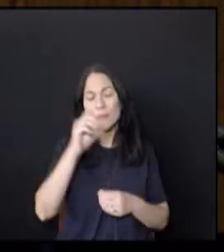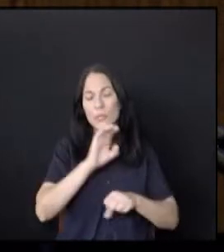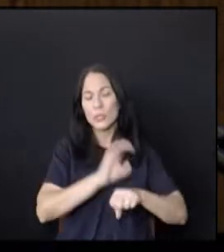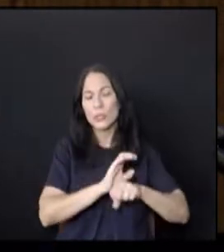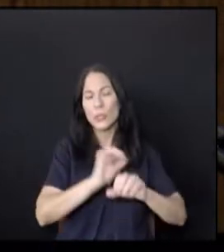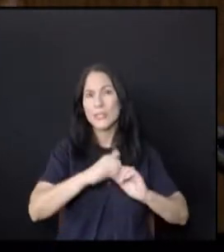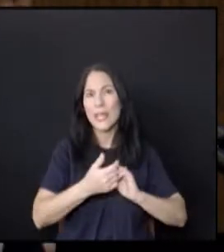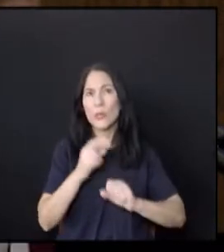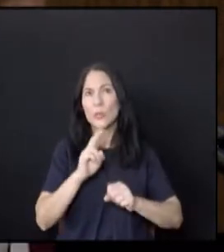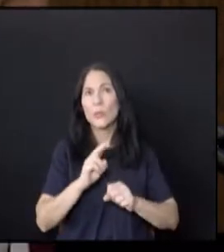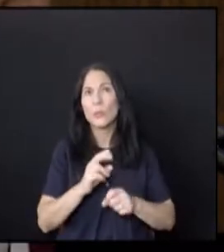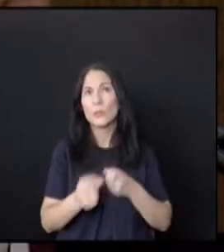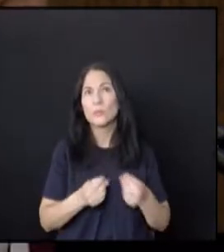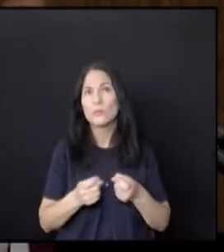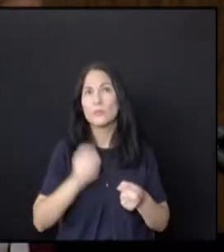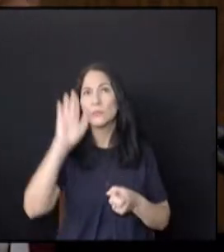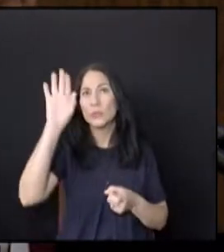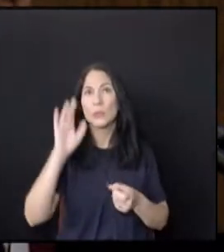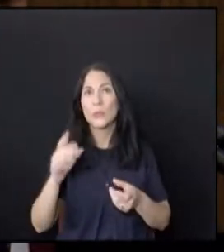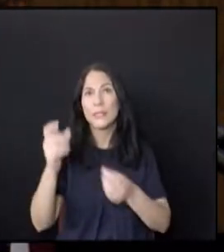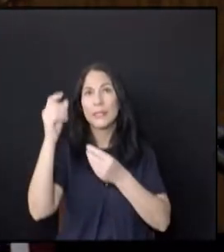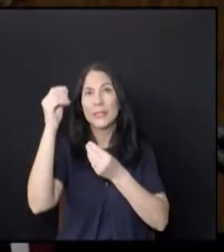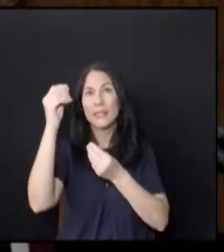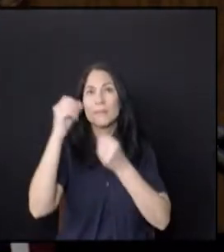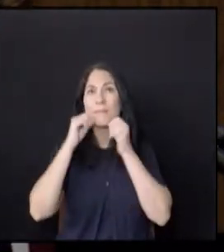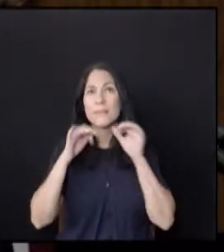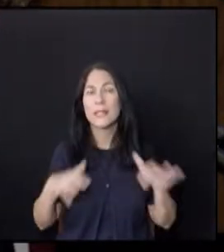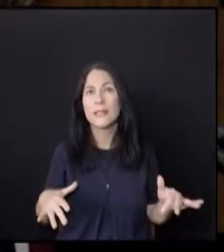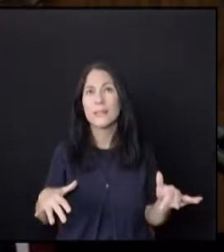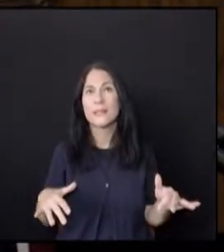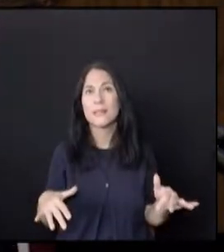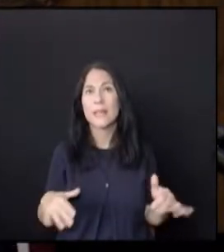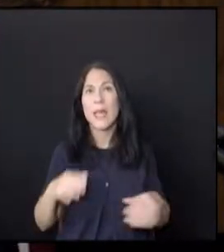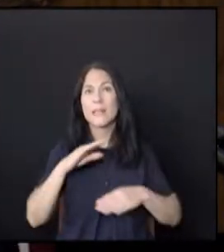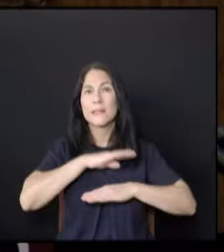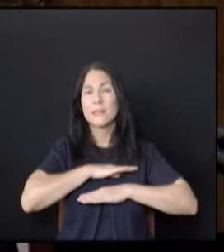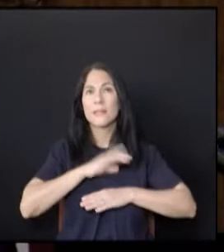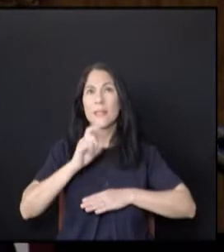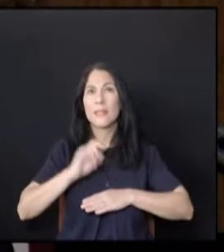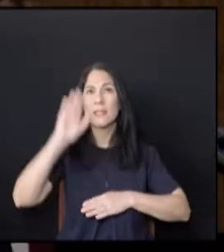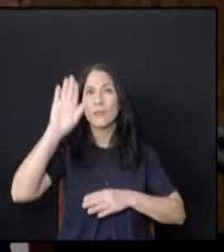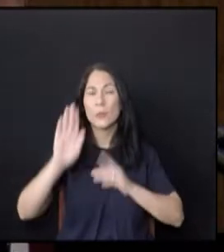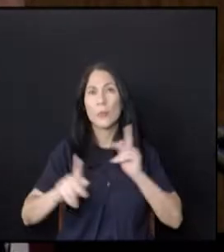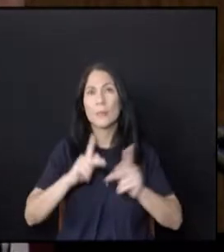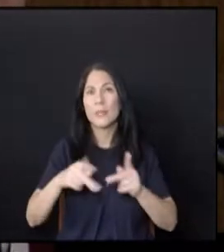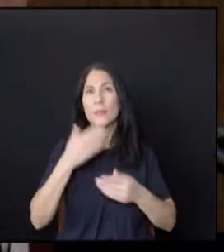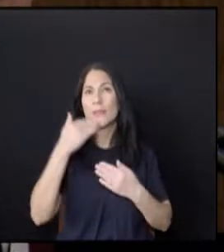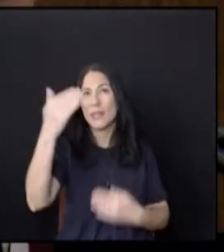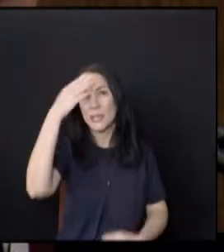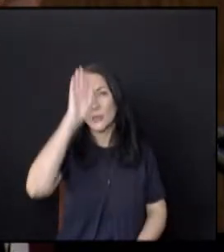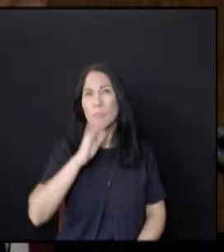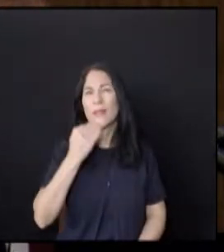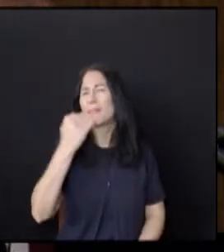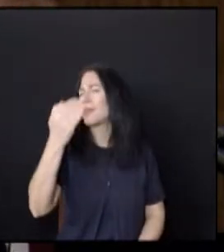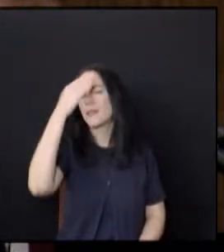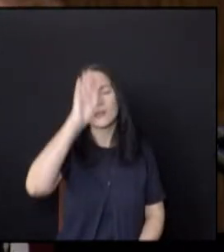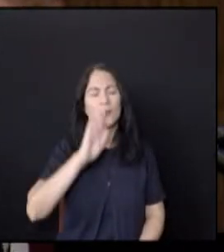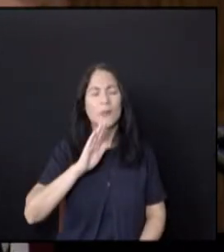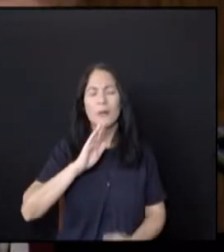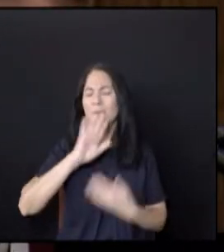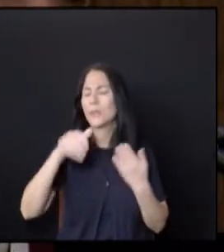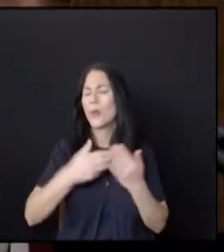steward these gifts to meet the needs of your people. Thank you, God. Thank you, God. Thank you, God. It's all for